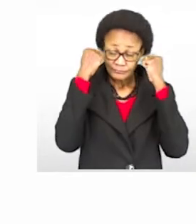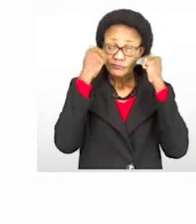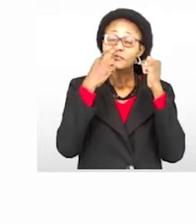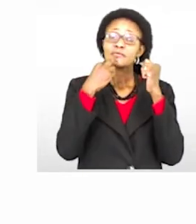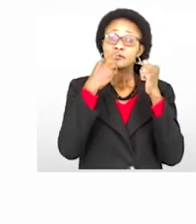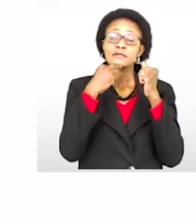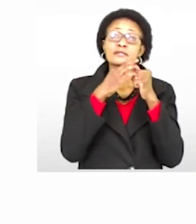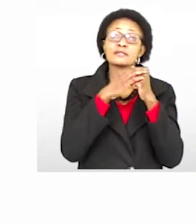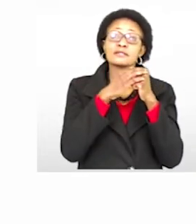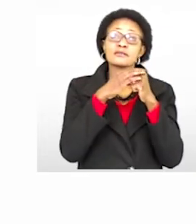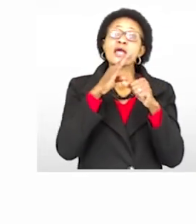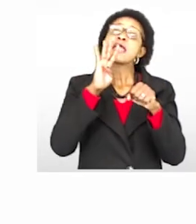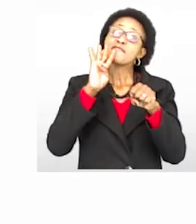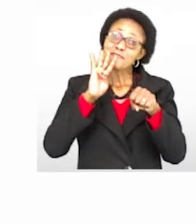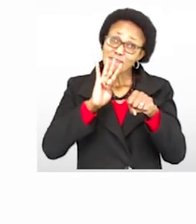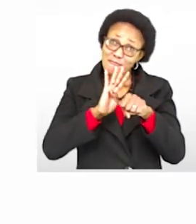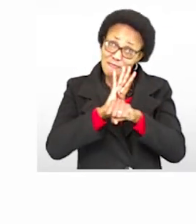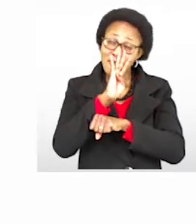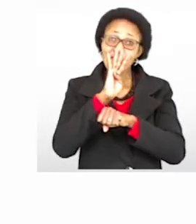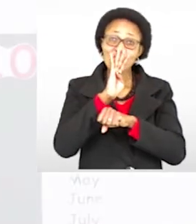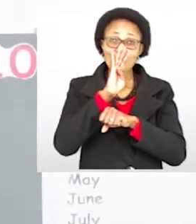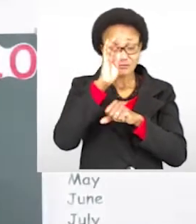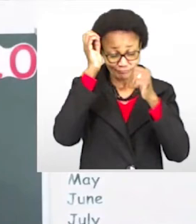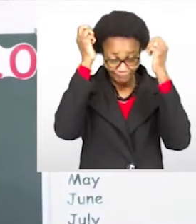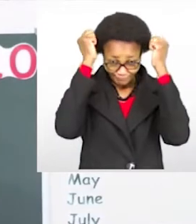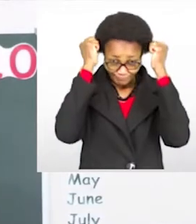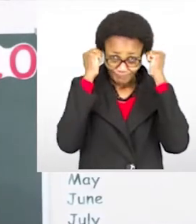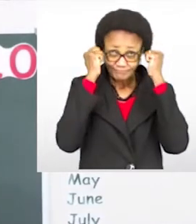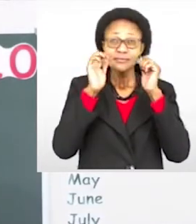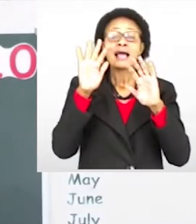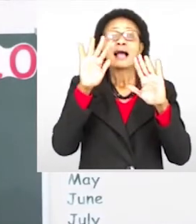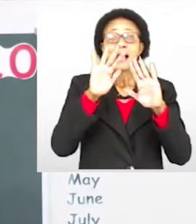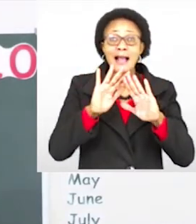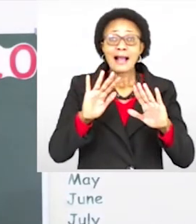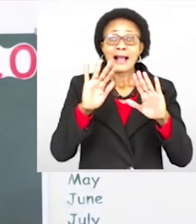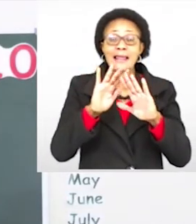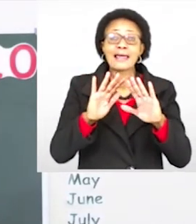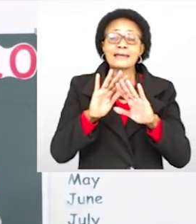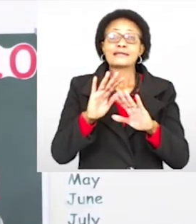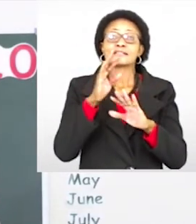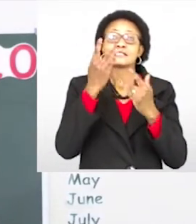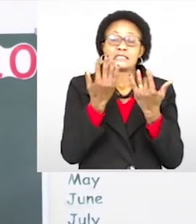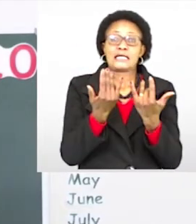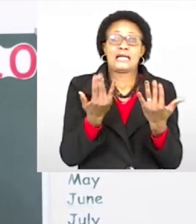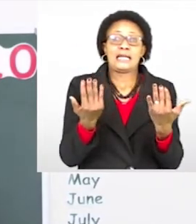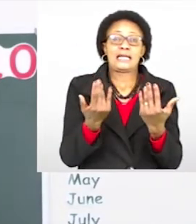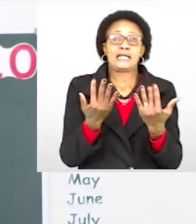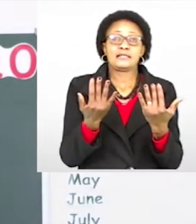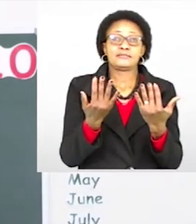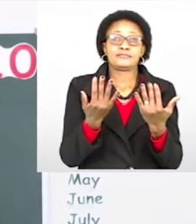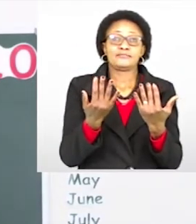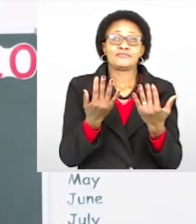red, and the fourth one green. Let's take a look at the board. So I have